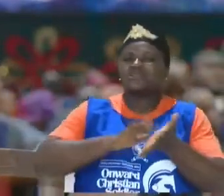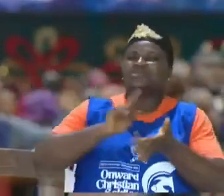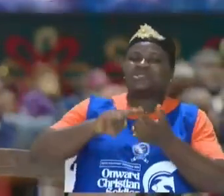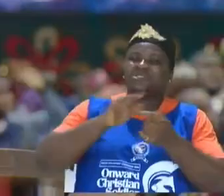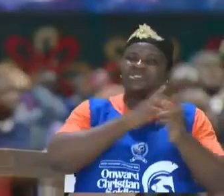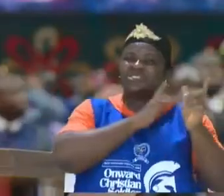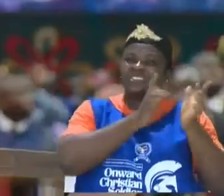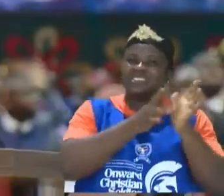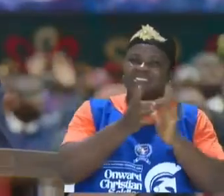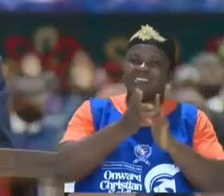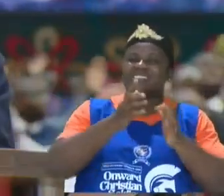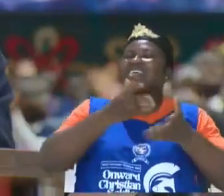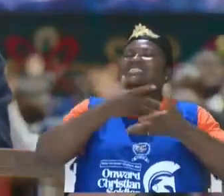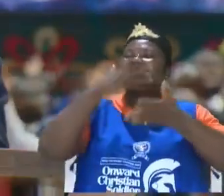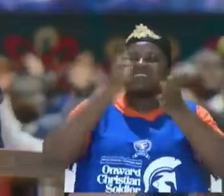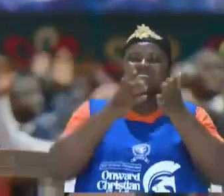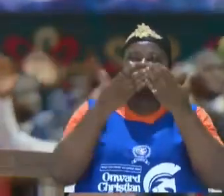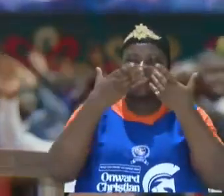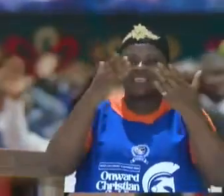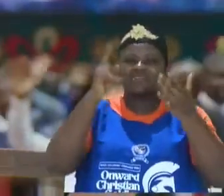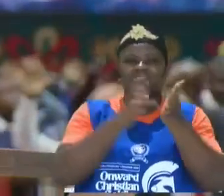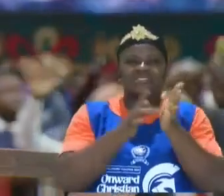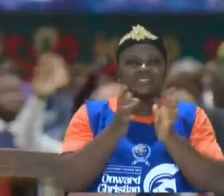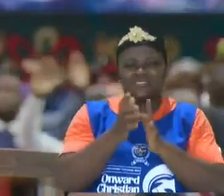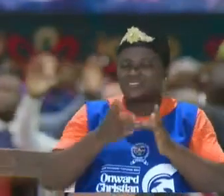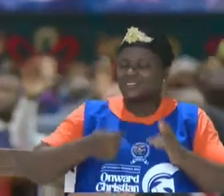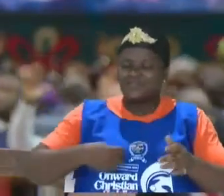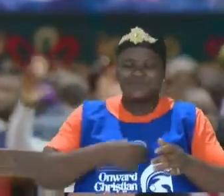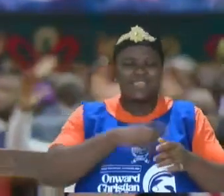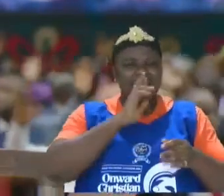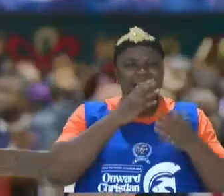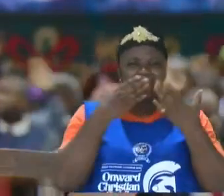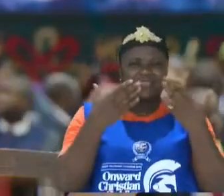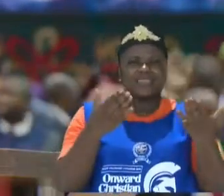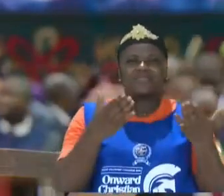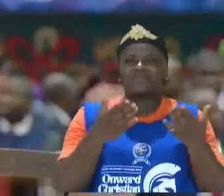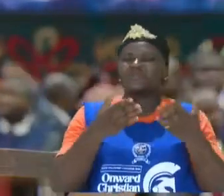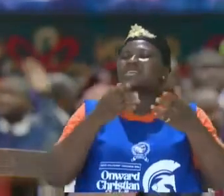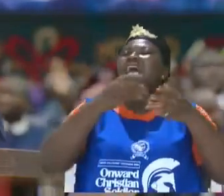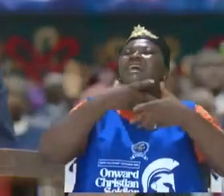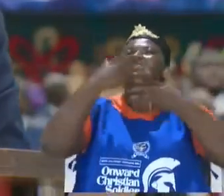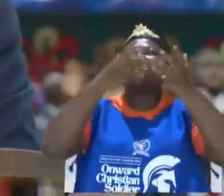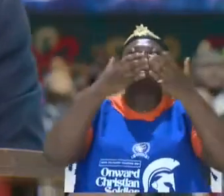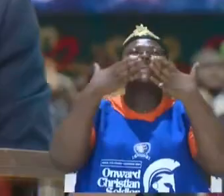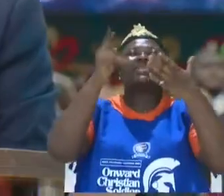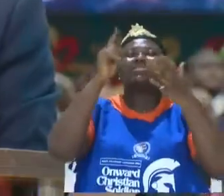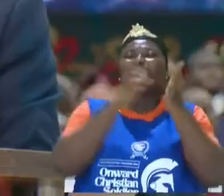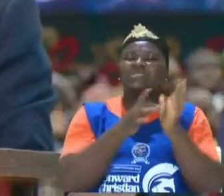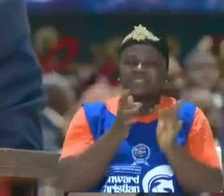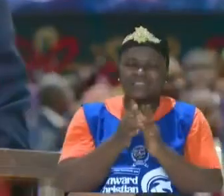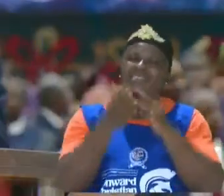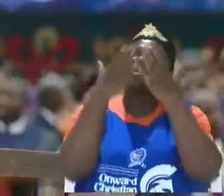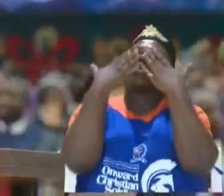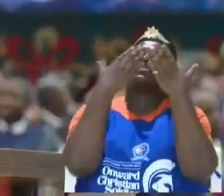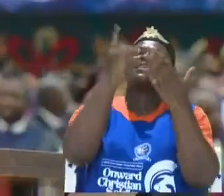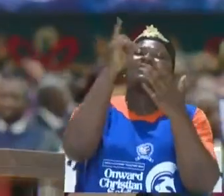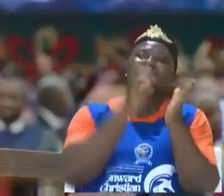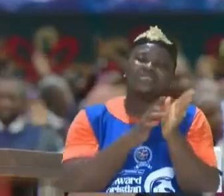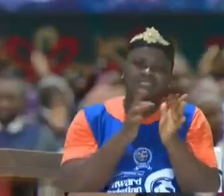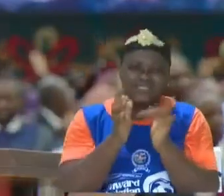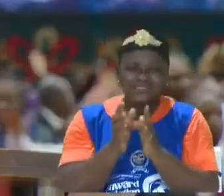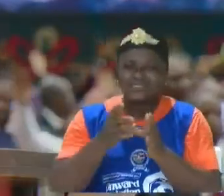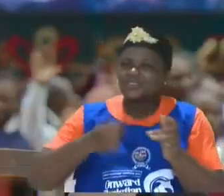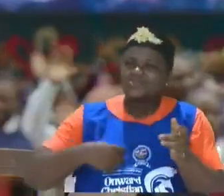you, Jesus. We are grateful. Let's chorus it. Thank you, Jesus. Thank you, Jesus. We